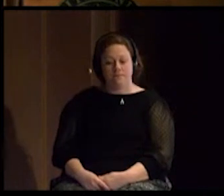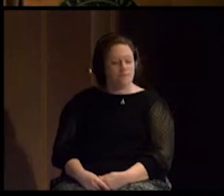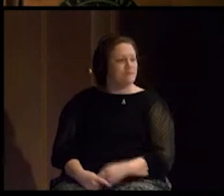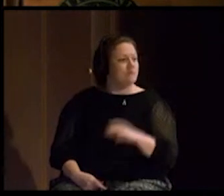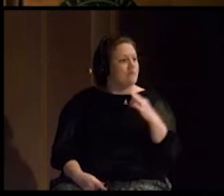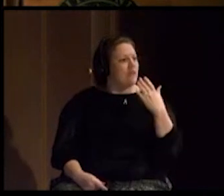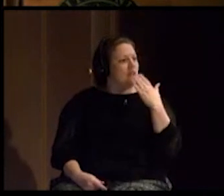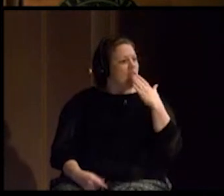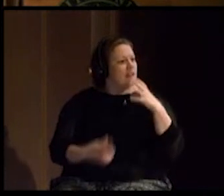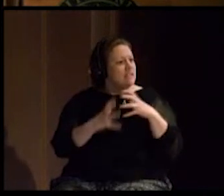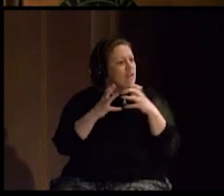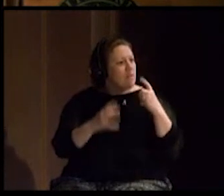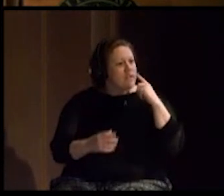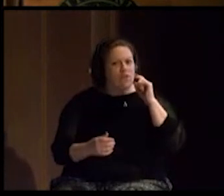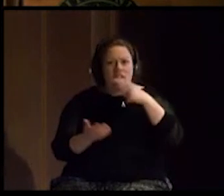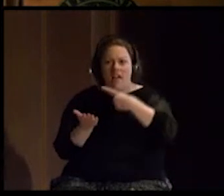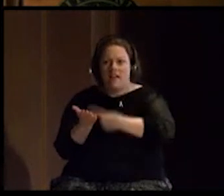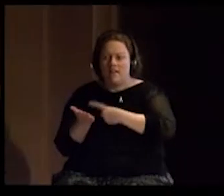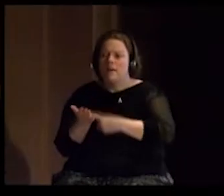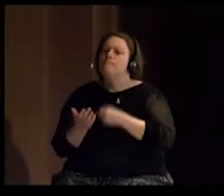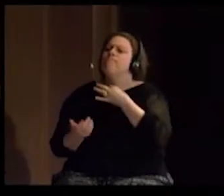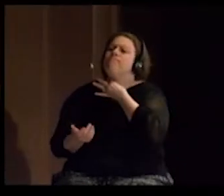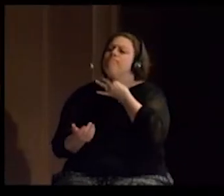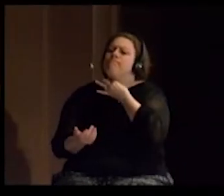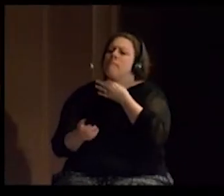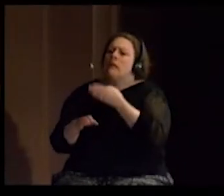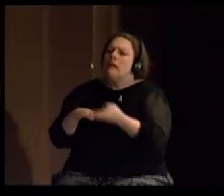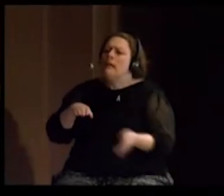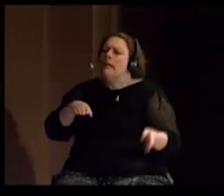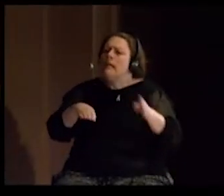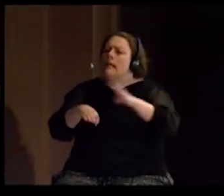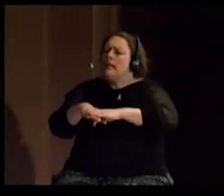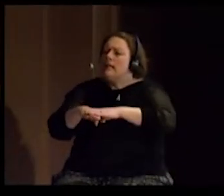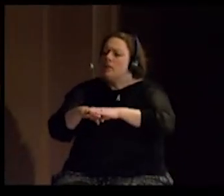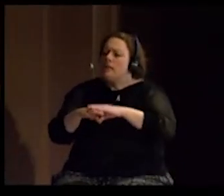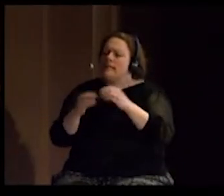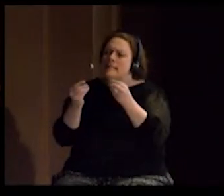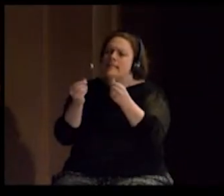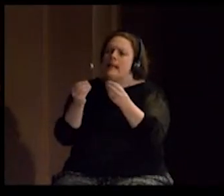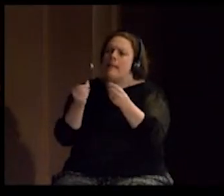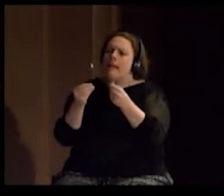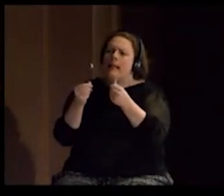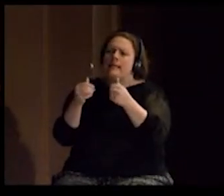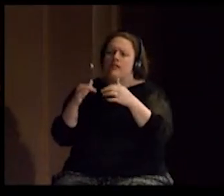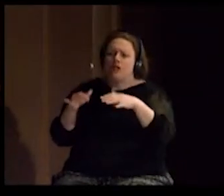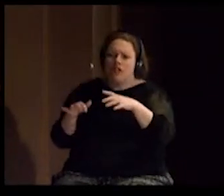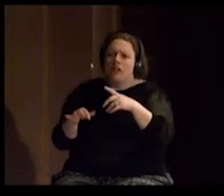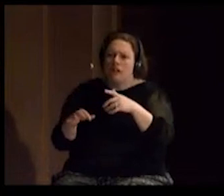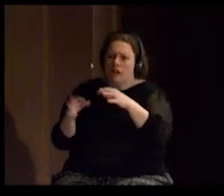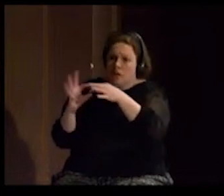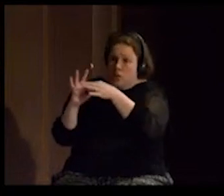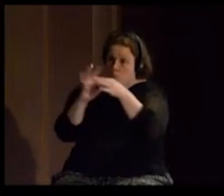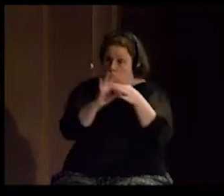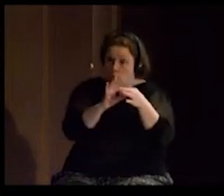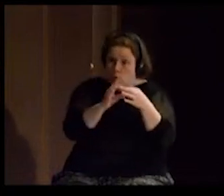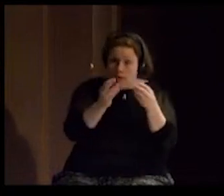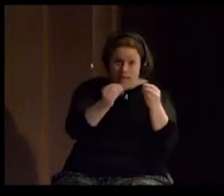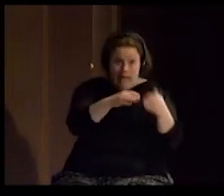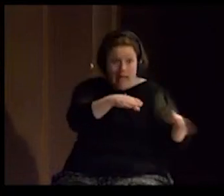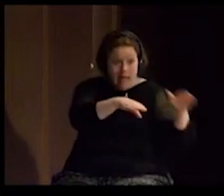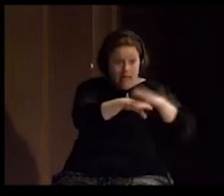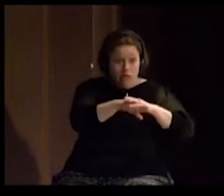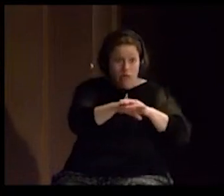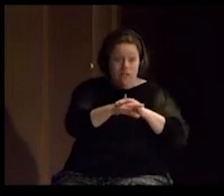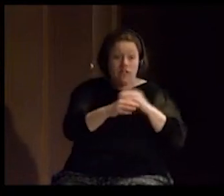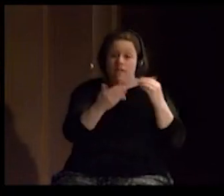Thanks very much for that talk. I'm curious, with the increase in the sedimentation, there's a correlated increase in the freshwater